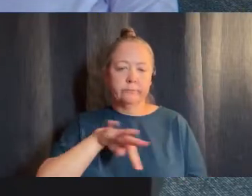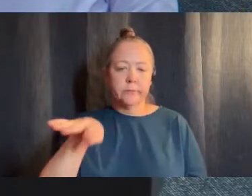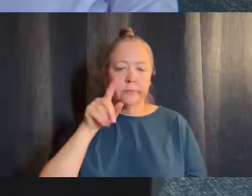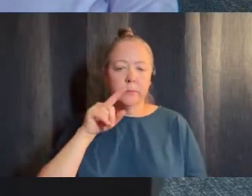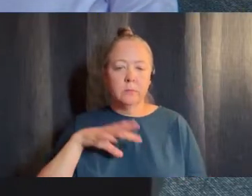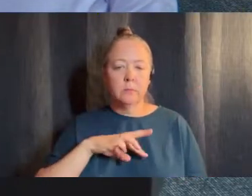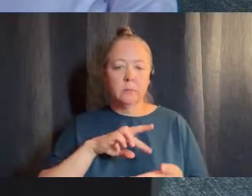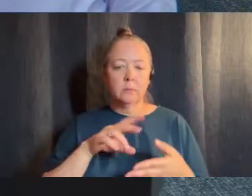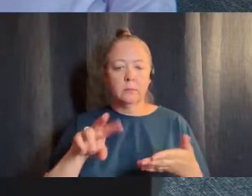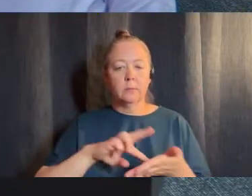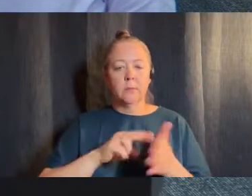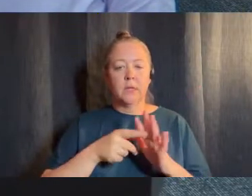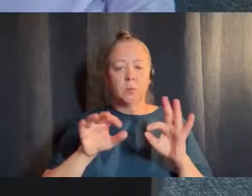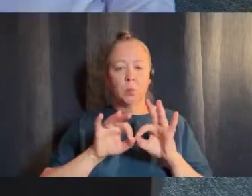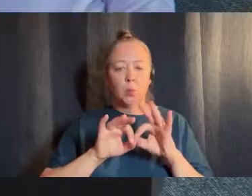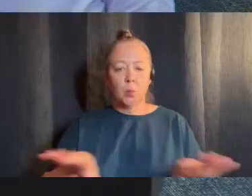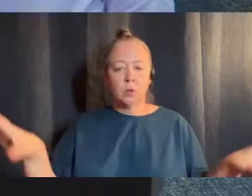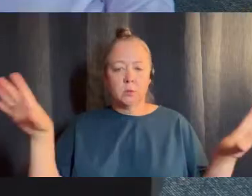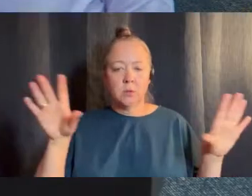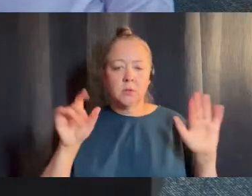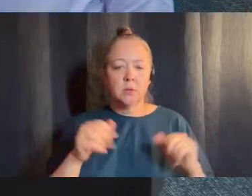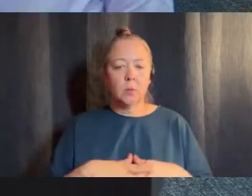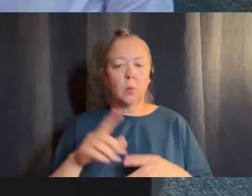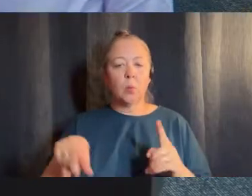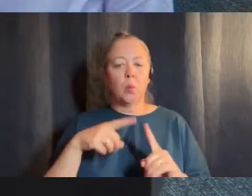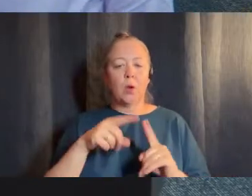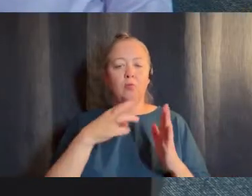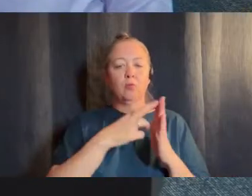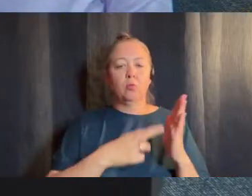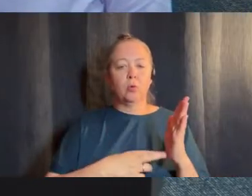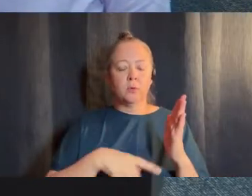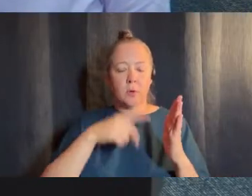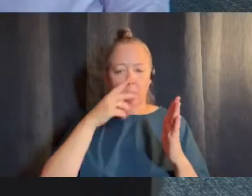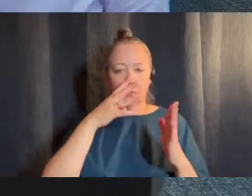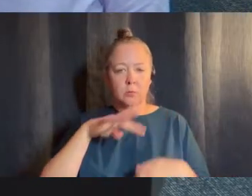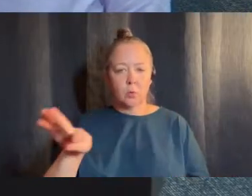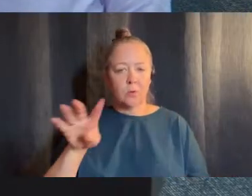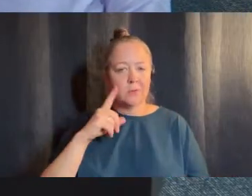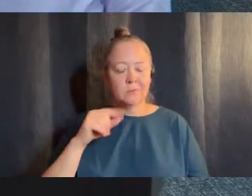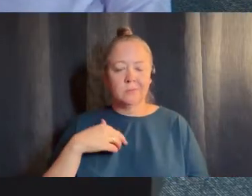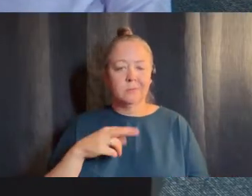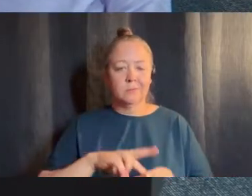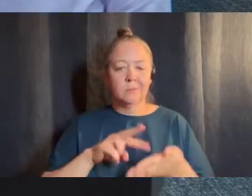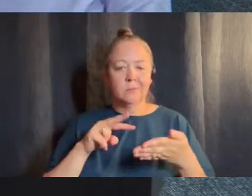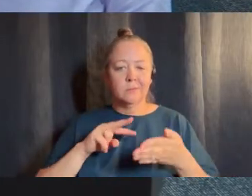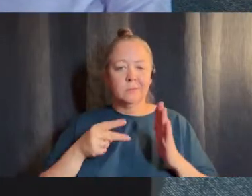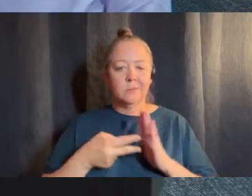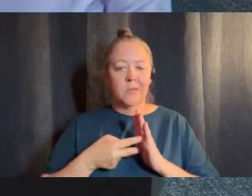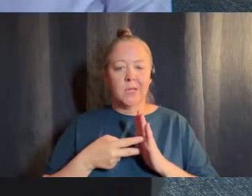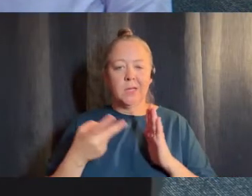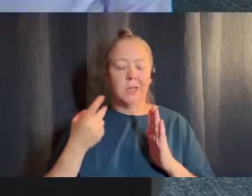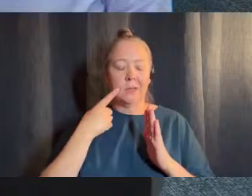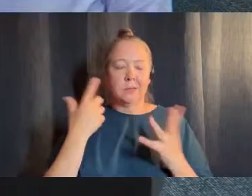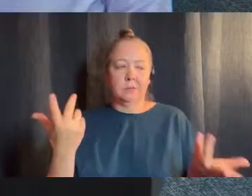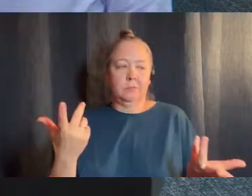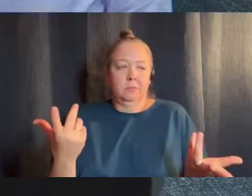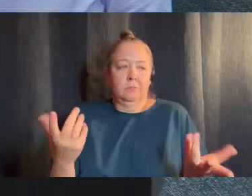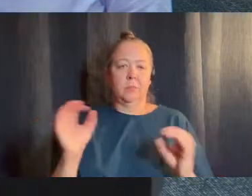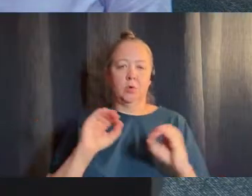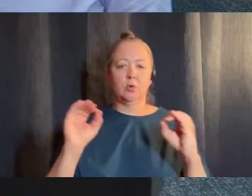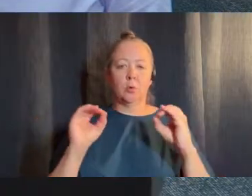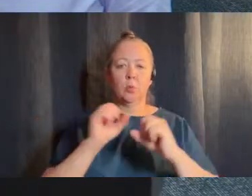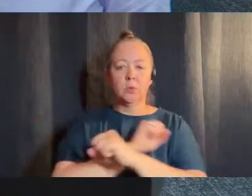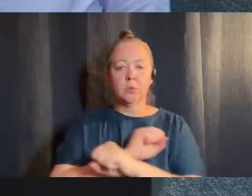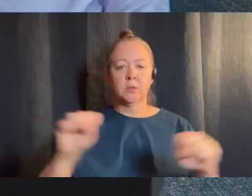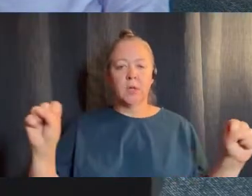safe. Not any council member, not any resident. If a standard can be invented after the fact and applied to one person today,